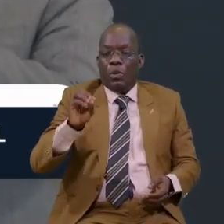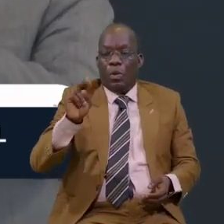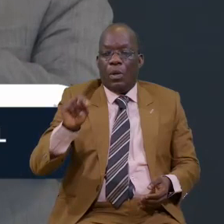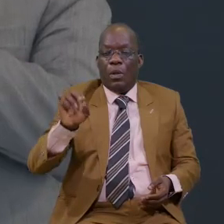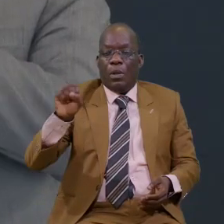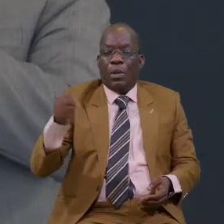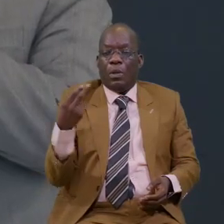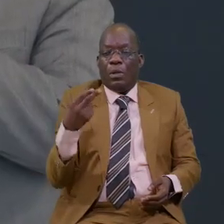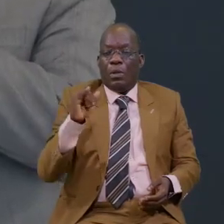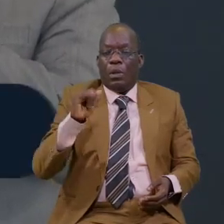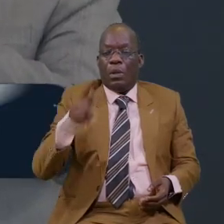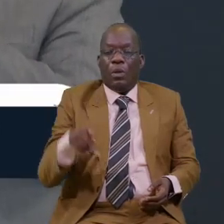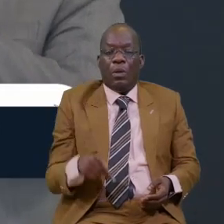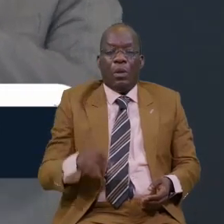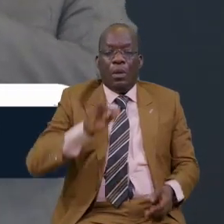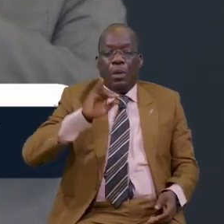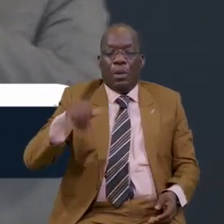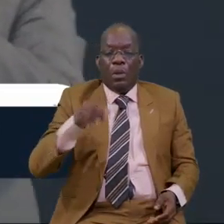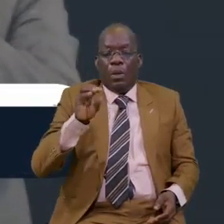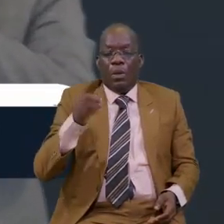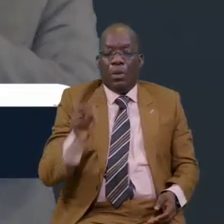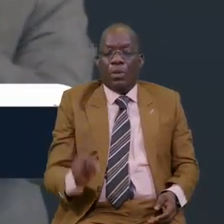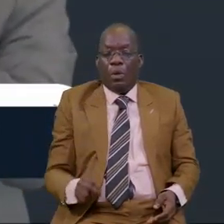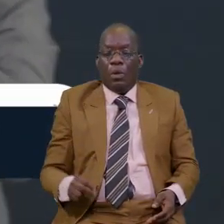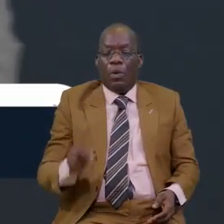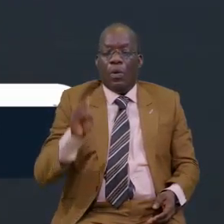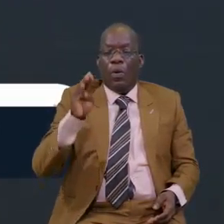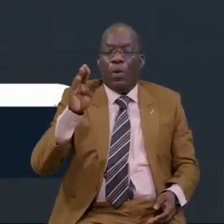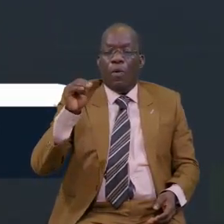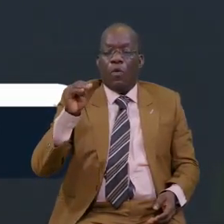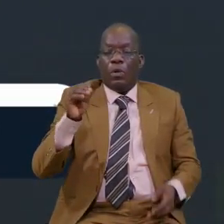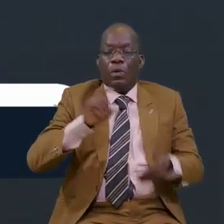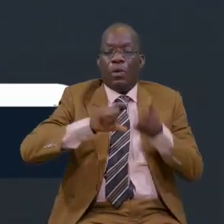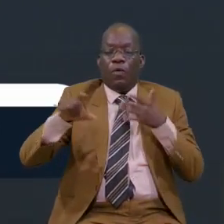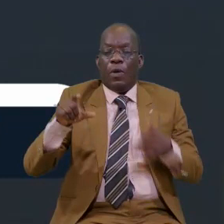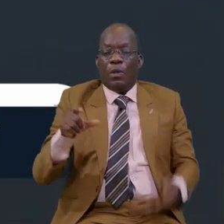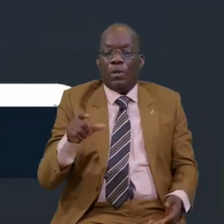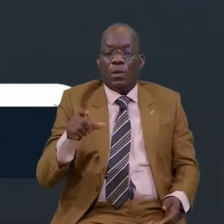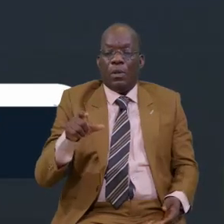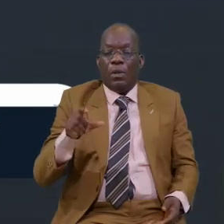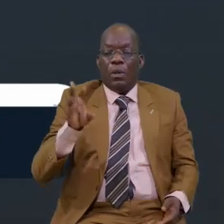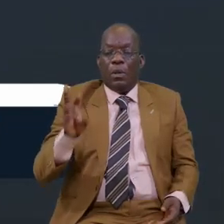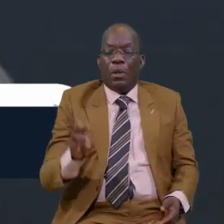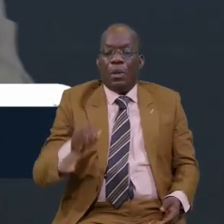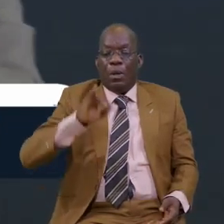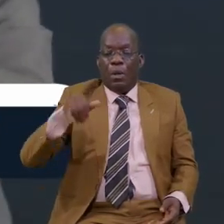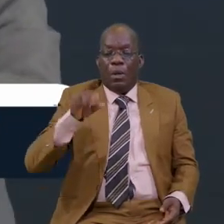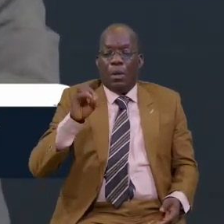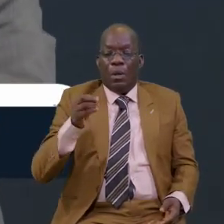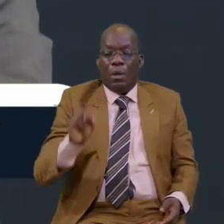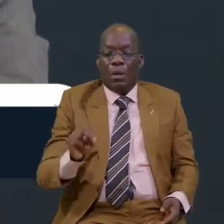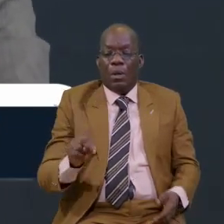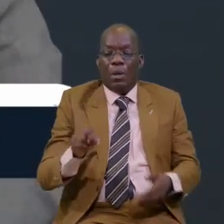John chapter 14. I'm reading from verse 6. John chapter 14 verse 6.